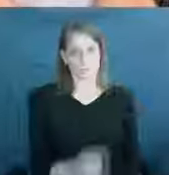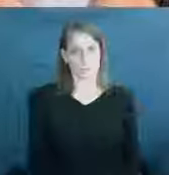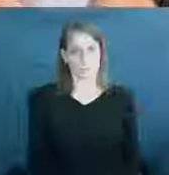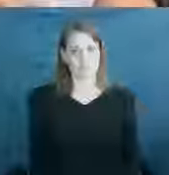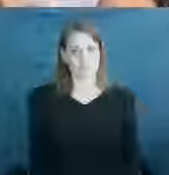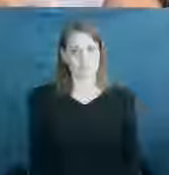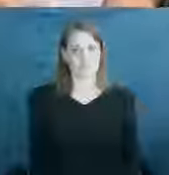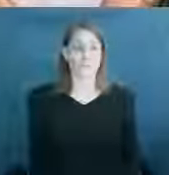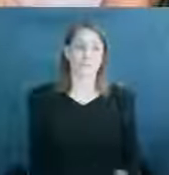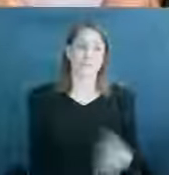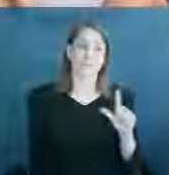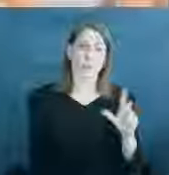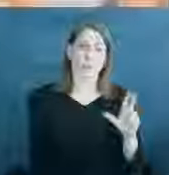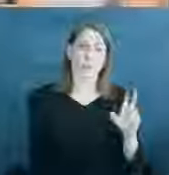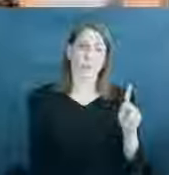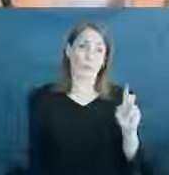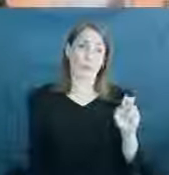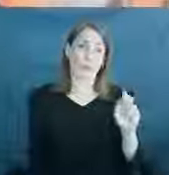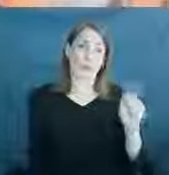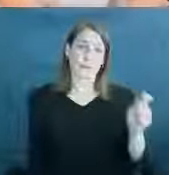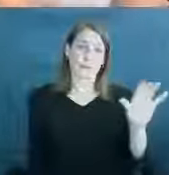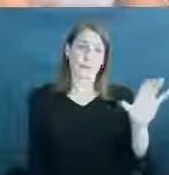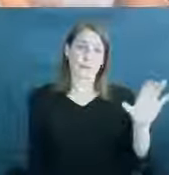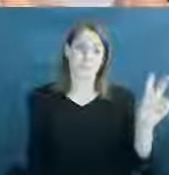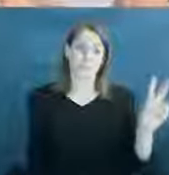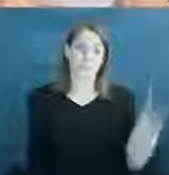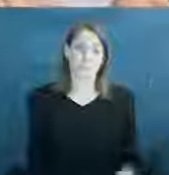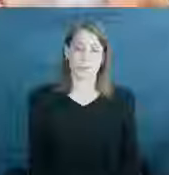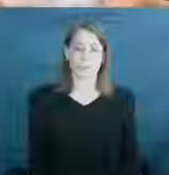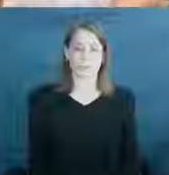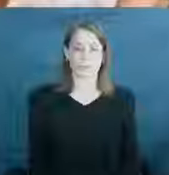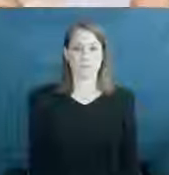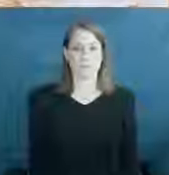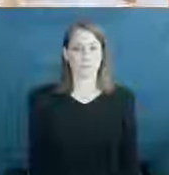we twist and we saw all the way around.